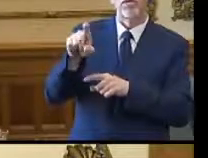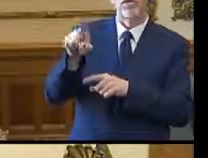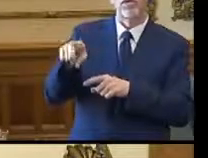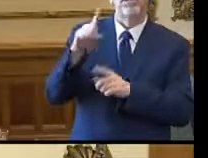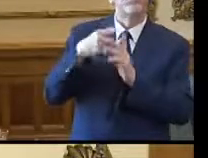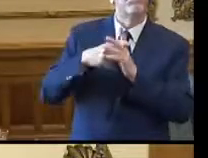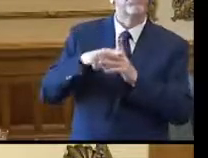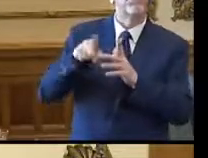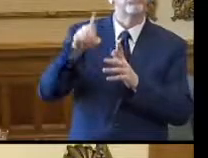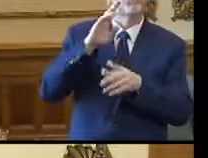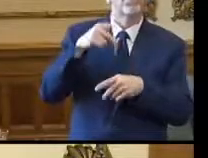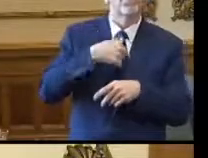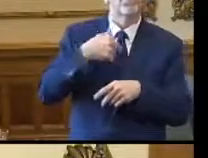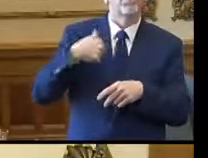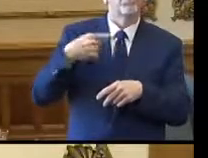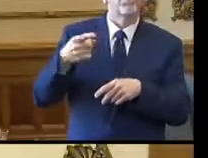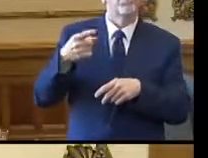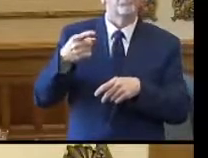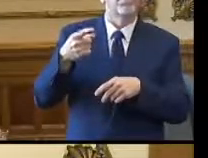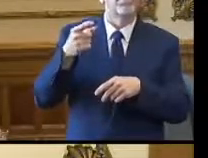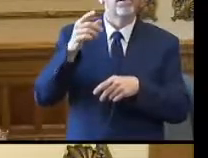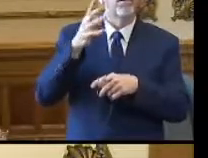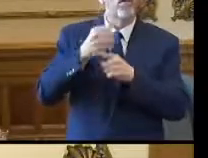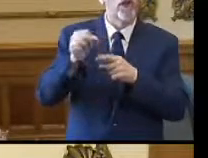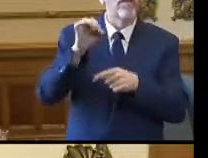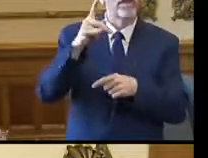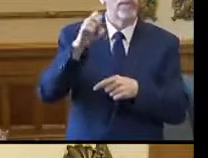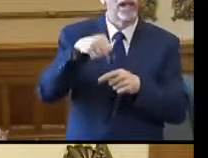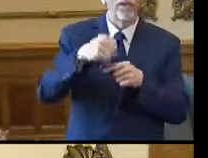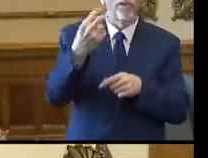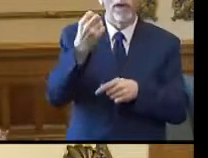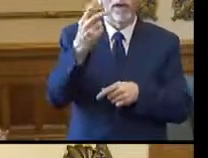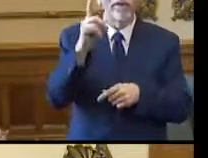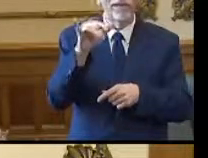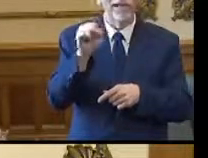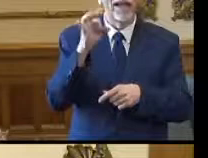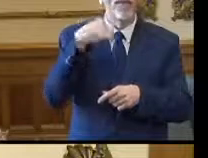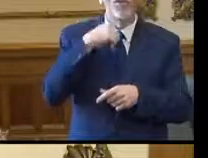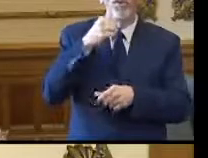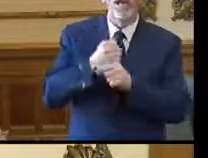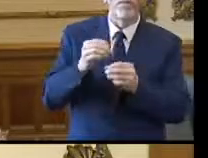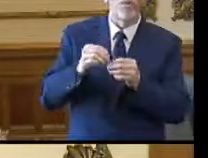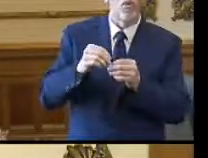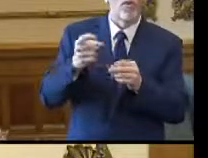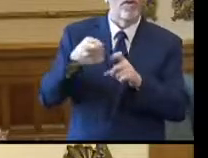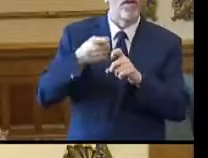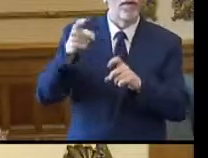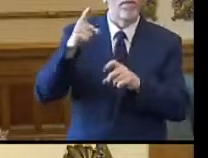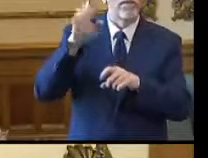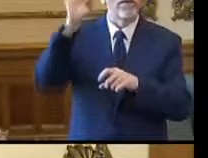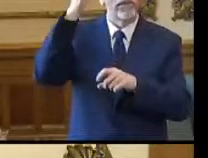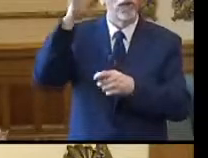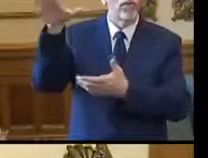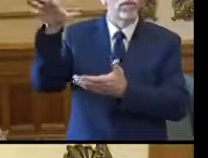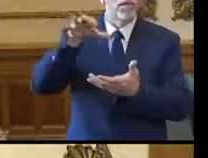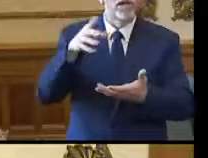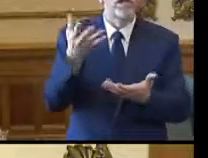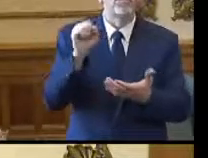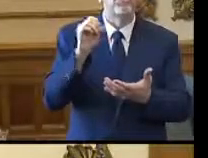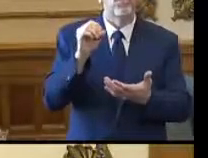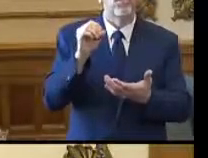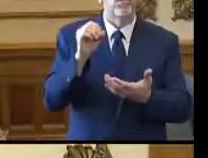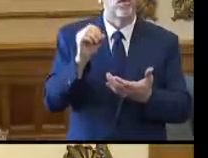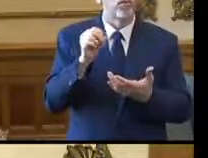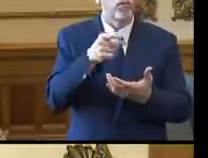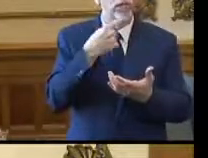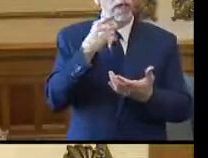talked about us running out of supplies in 12 days if we don't get additional supplies from the federal stockpile. So are you